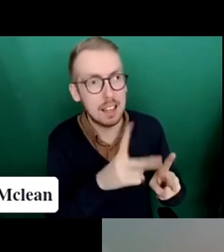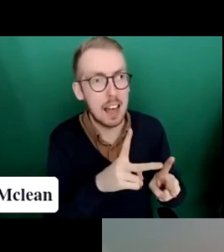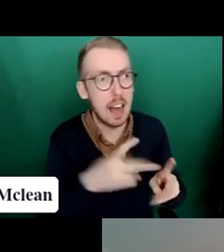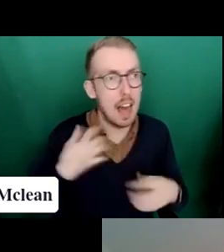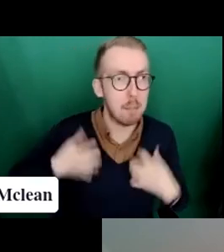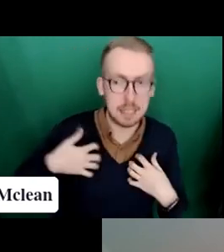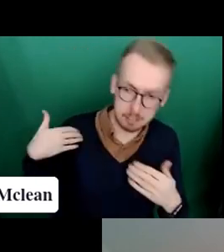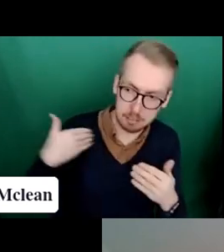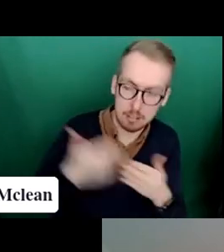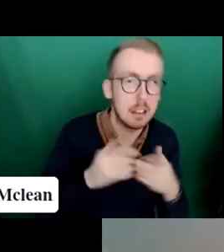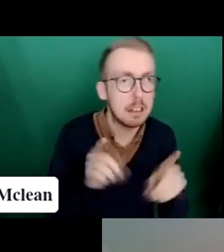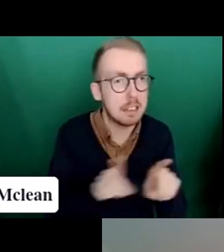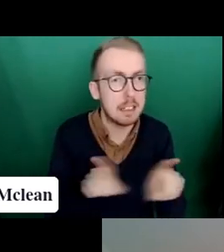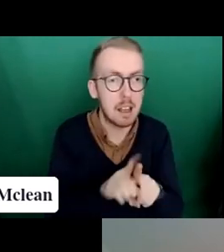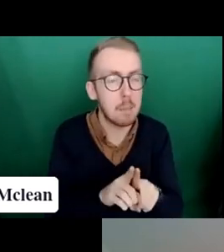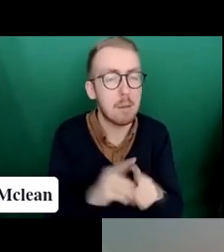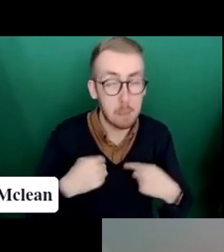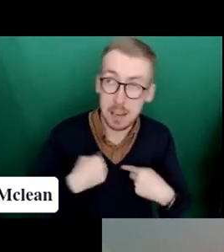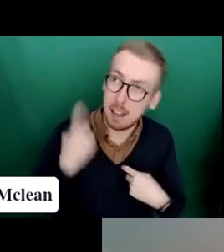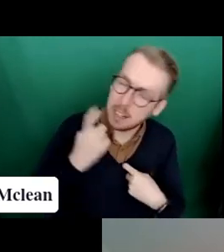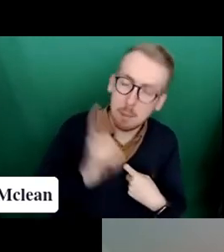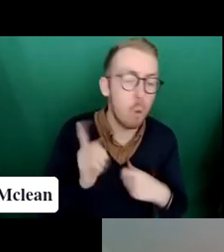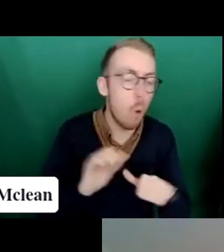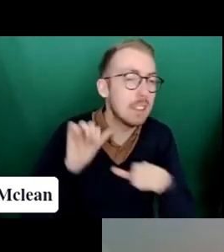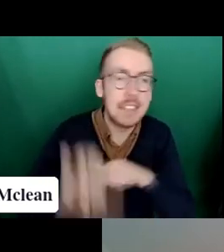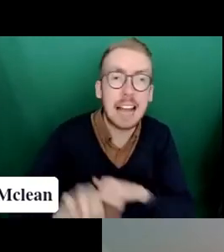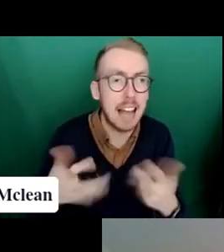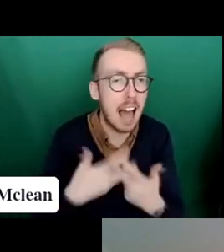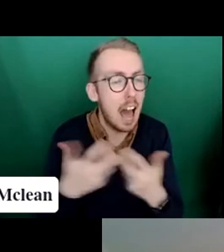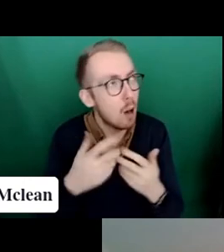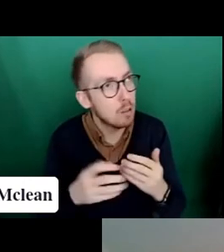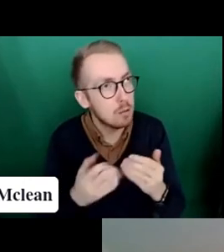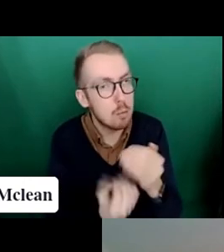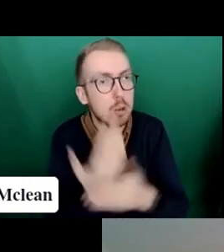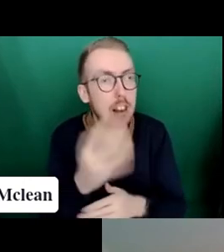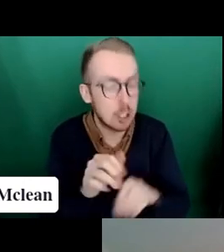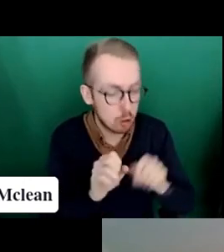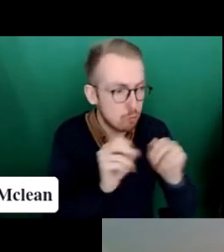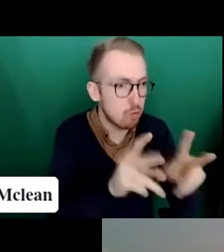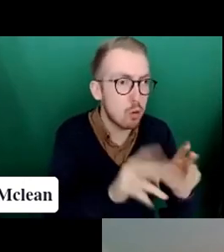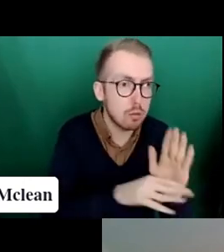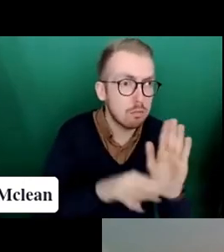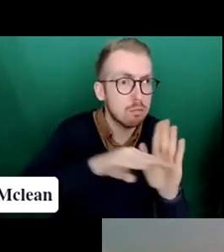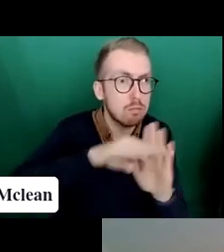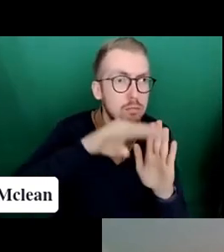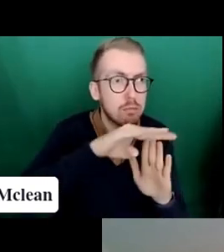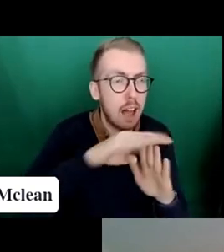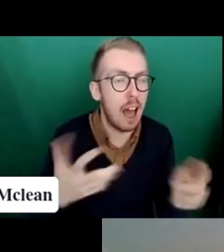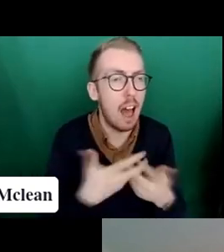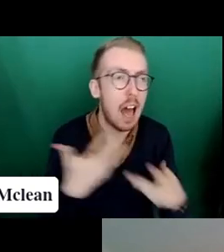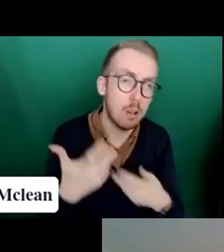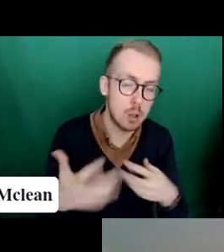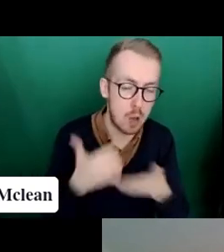me, it's about the next stuff. It's about how do you help the progression routes? You know, how do you help more inclusive